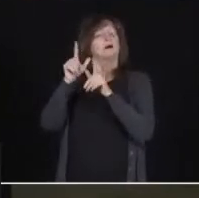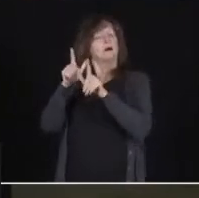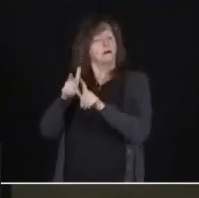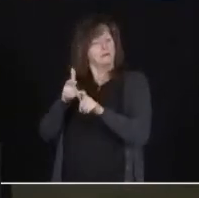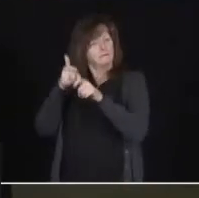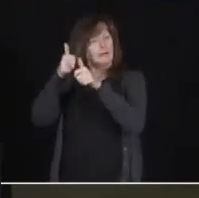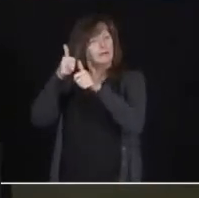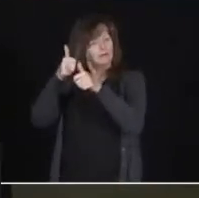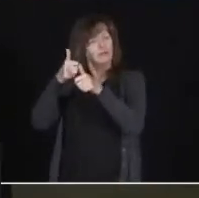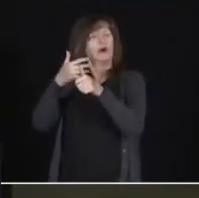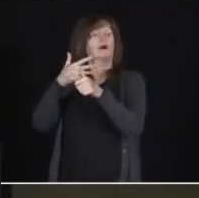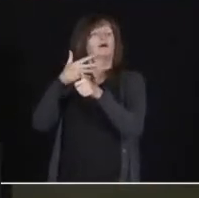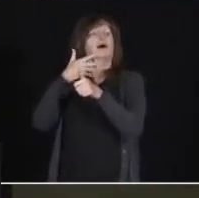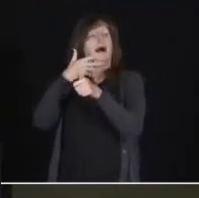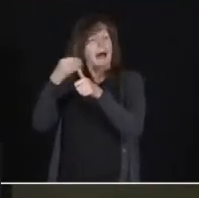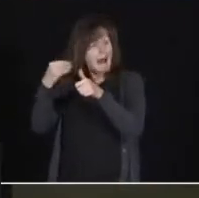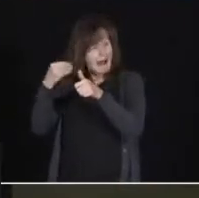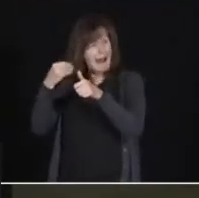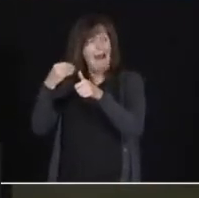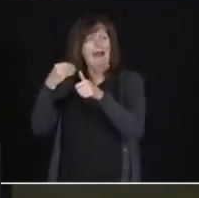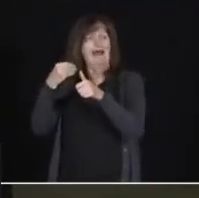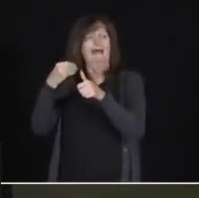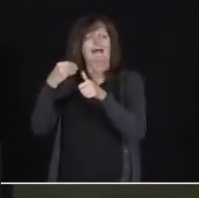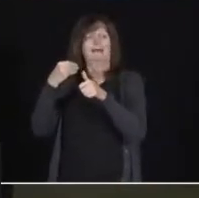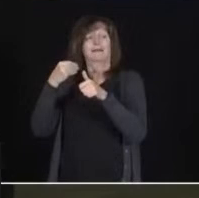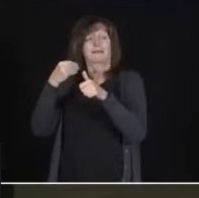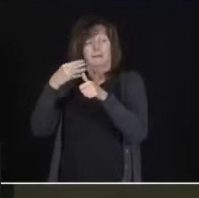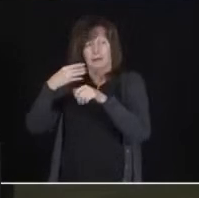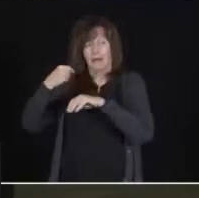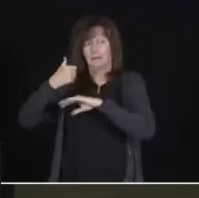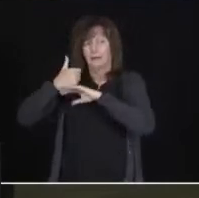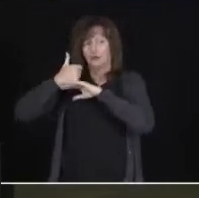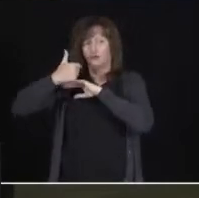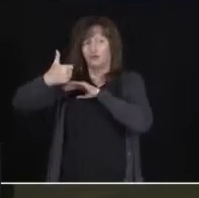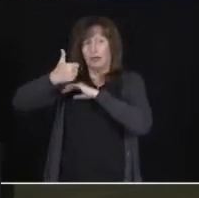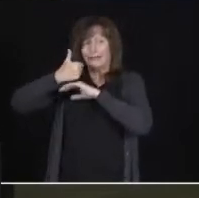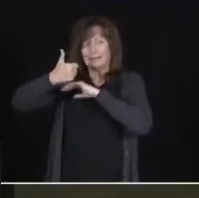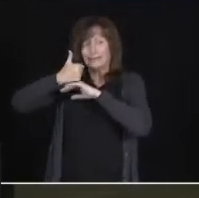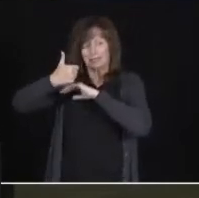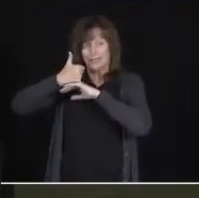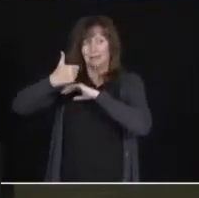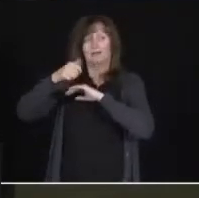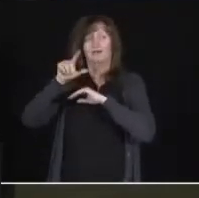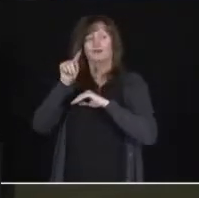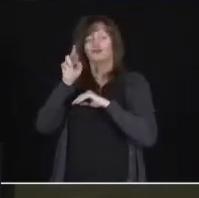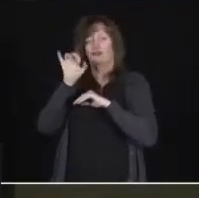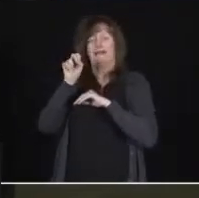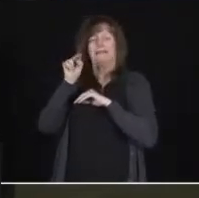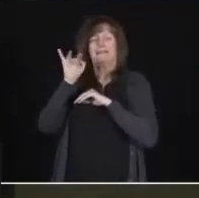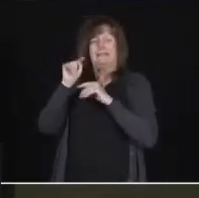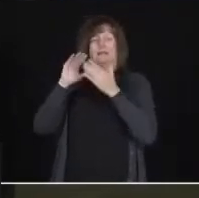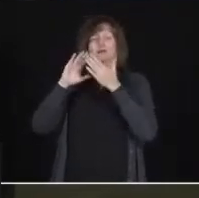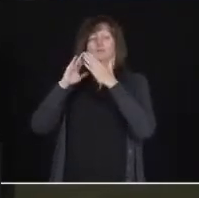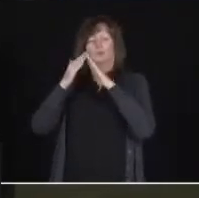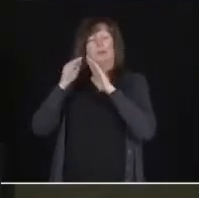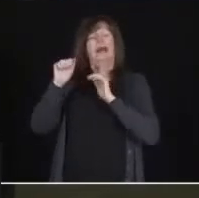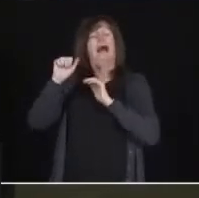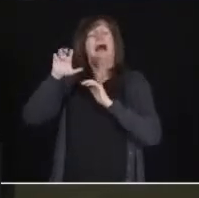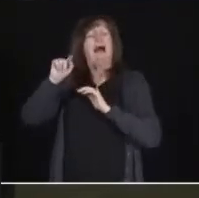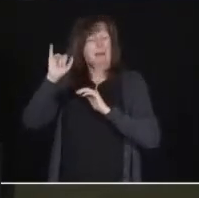granted under both pieces of legislation for a new subway plan for the GTA to other provincial transit